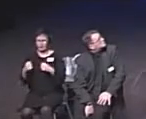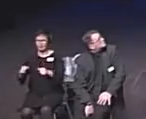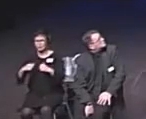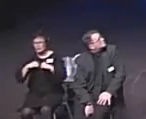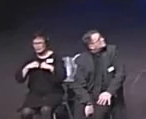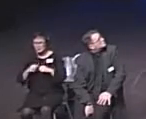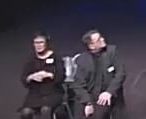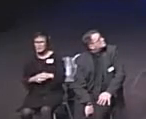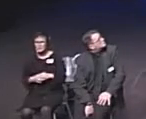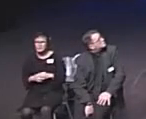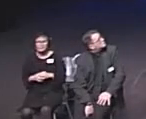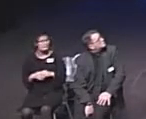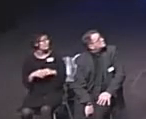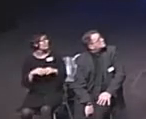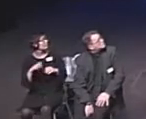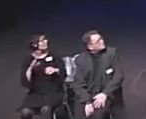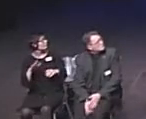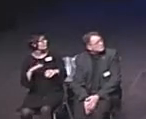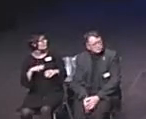then on the other side